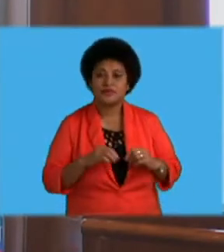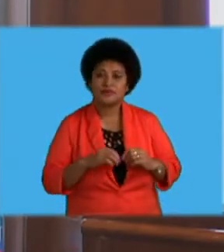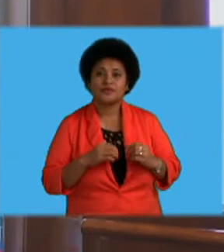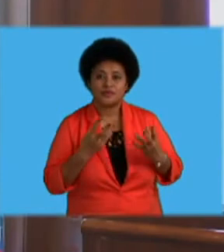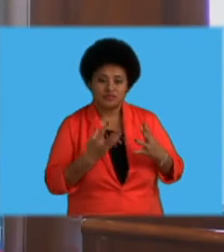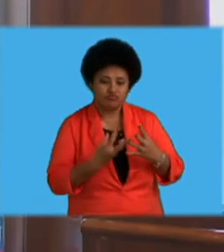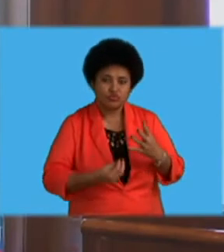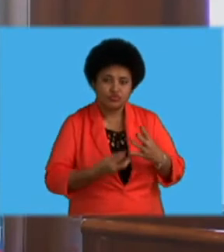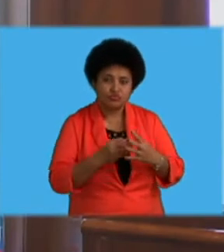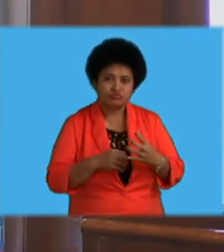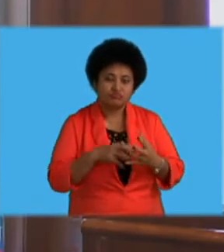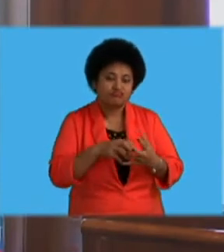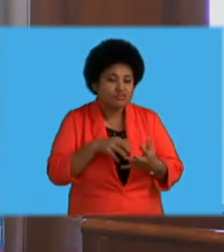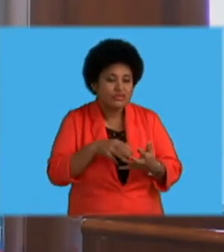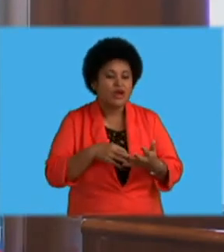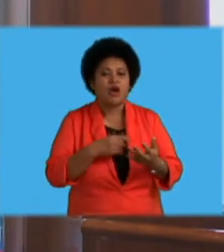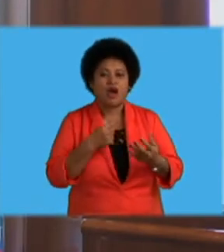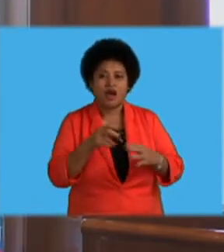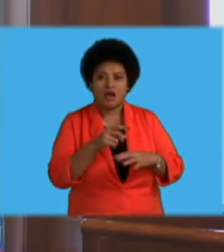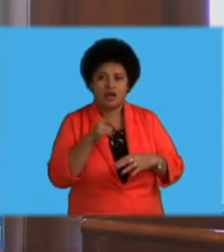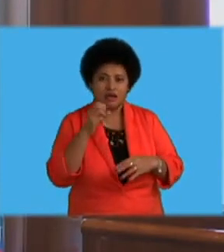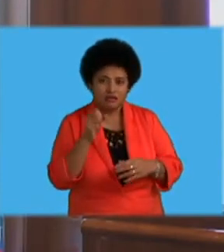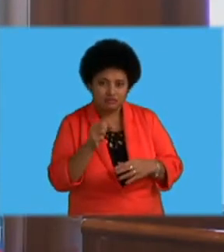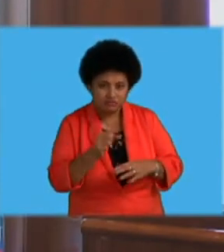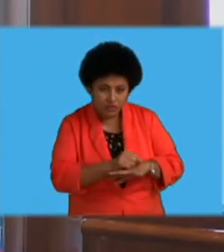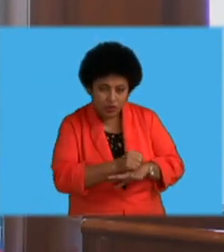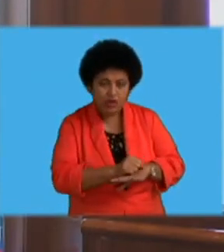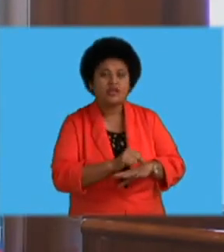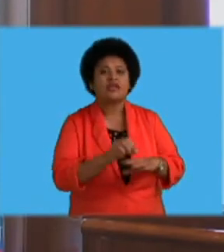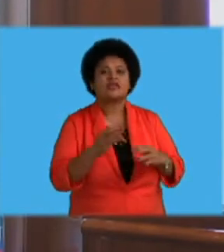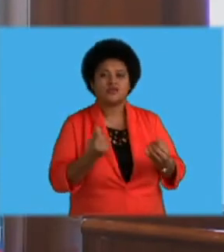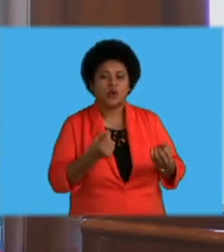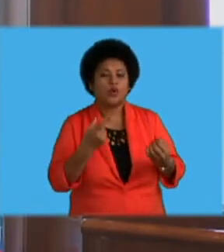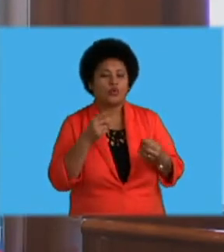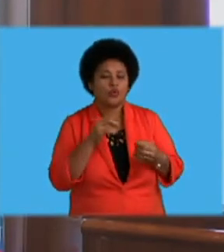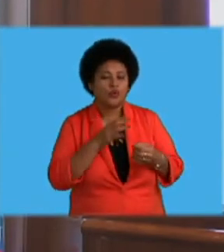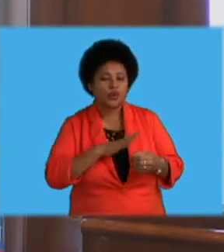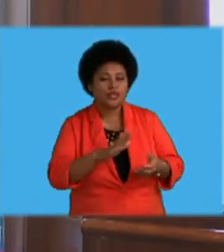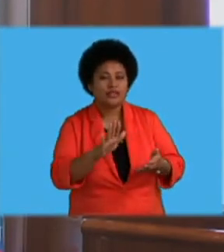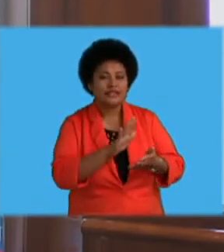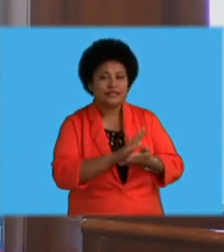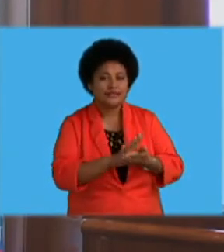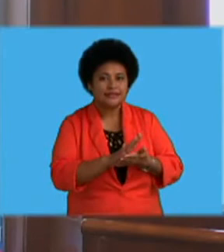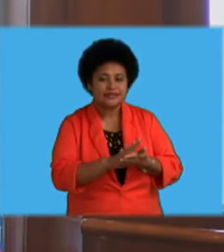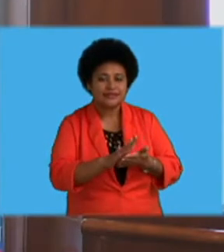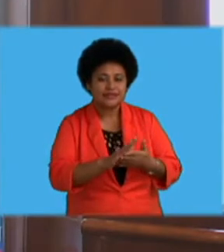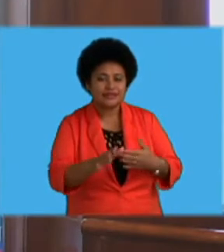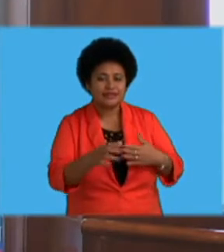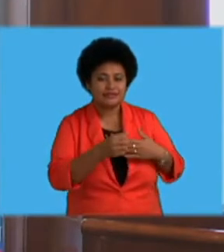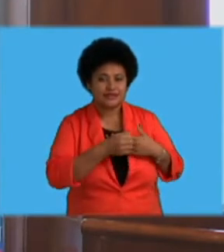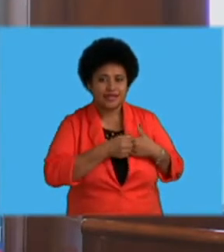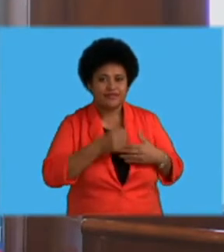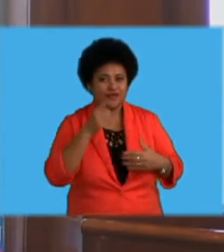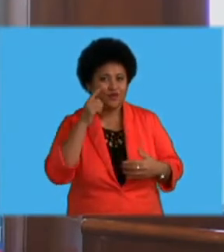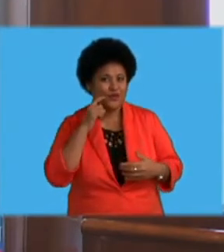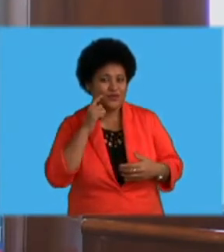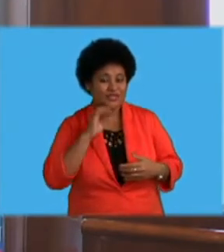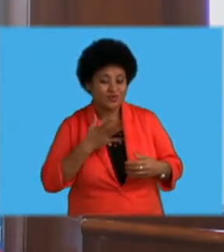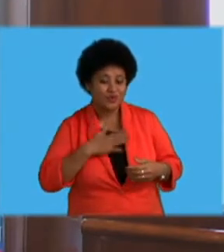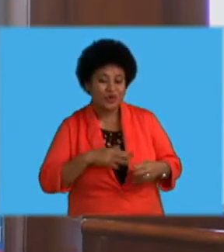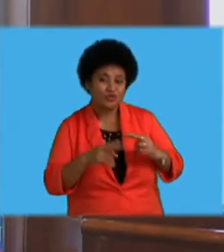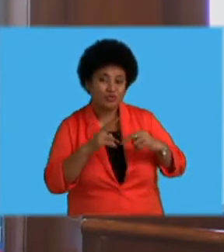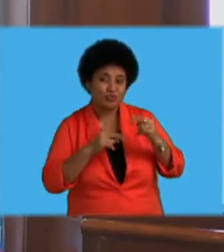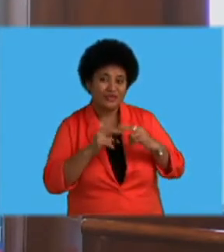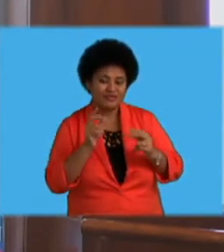and the provision of clean, safe drinking water. Honourable Deputy Speaker, in our collective attempts to build a better Fiji, where development